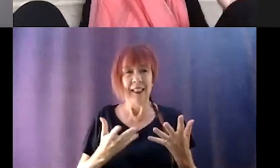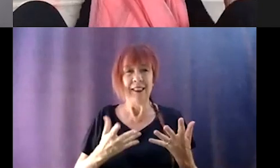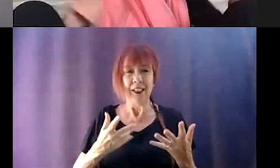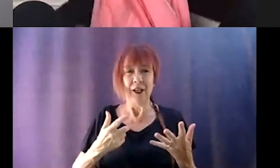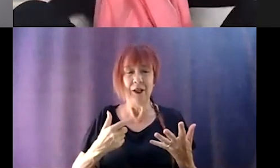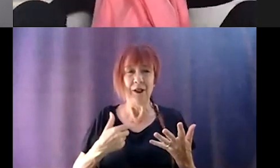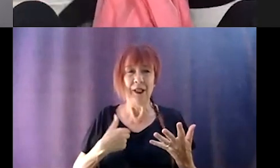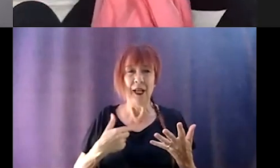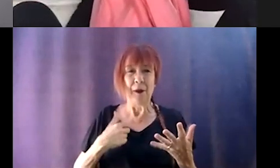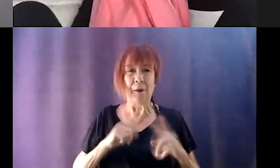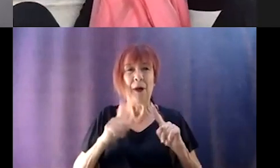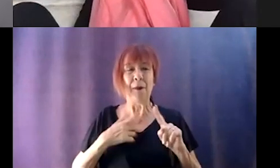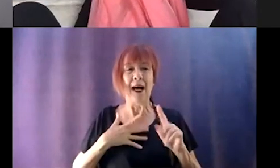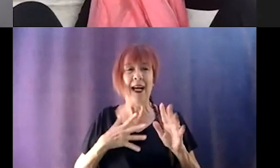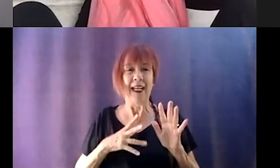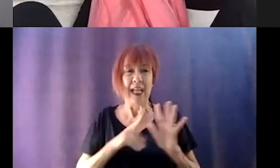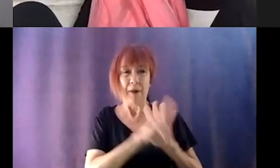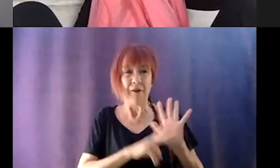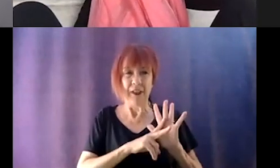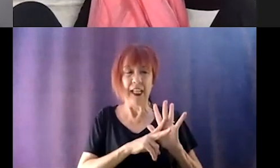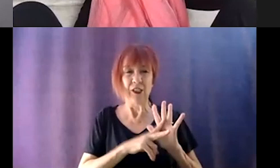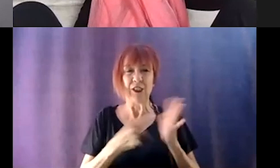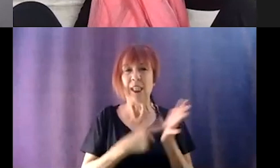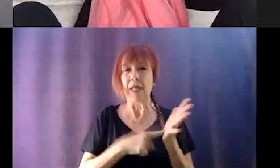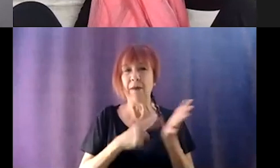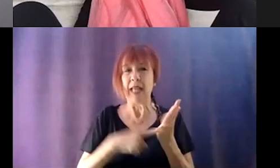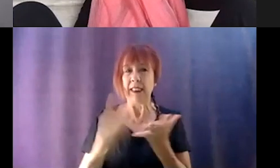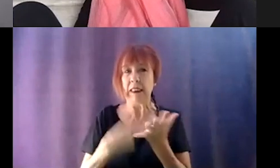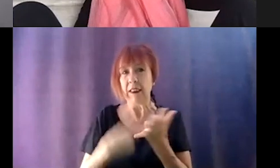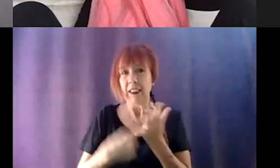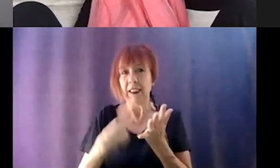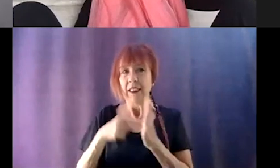my video, long discussion about these things. But